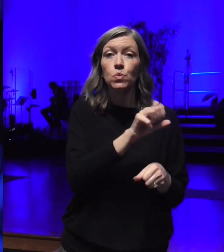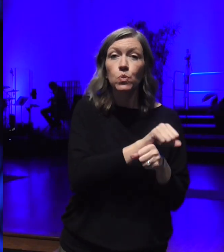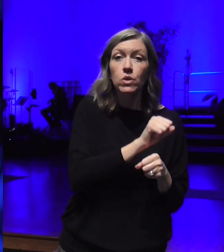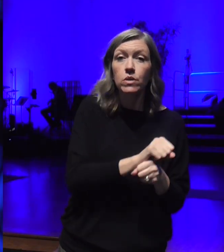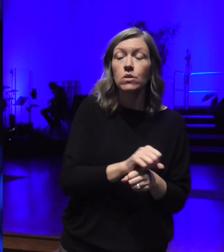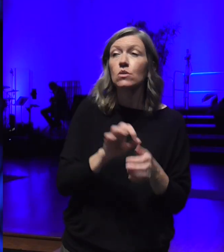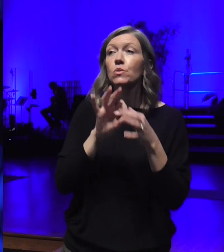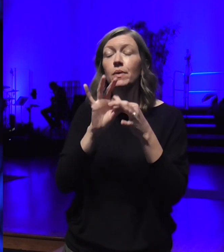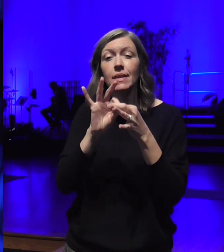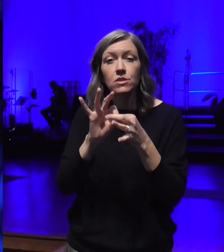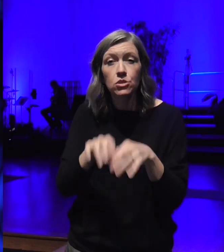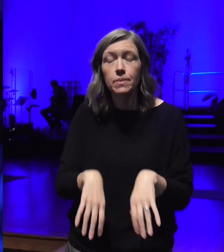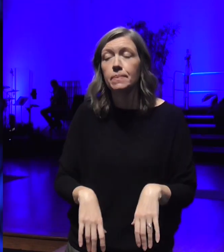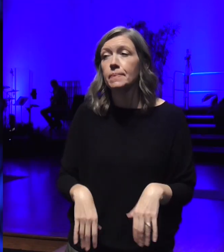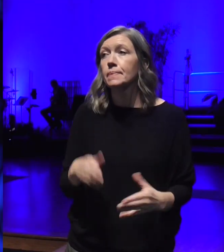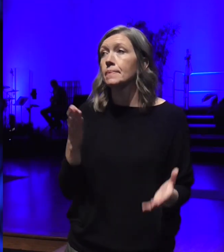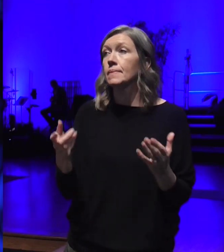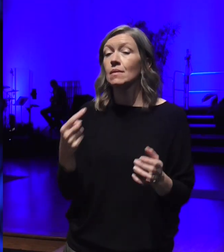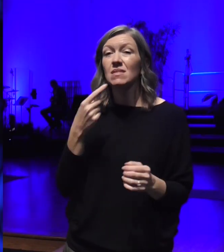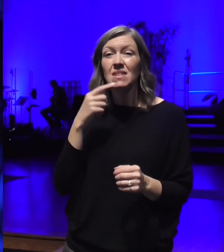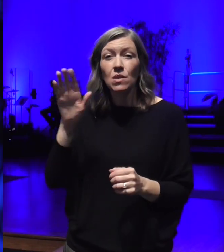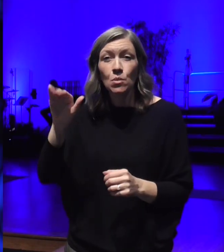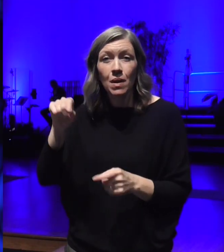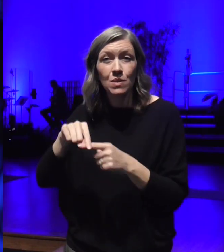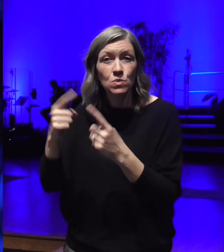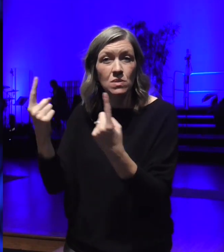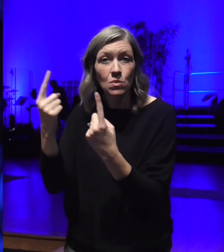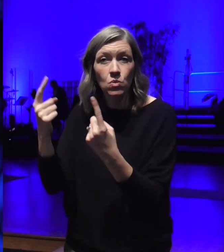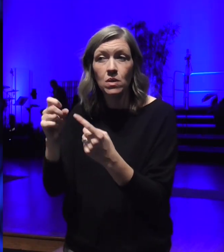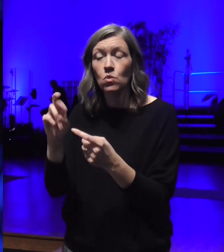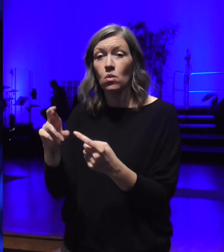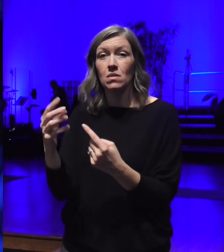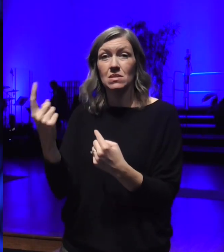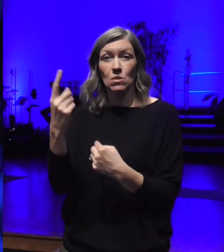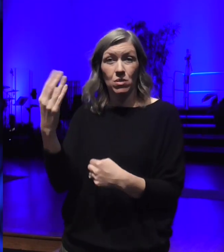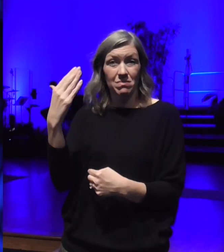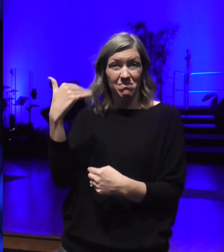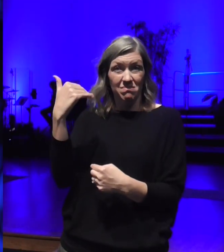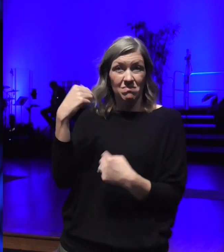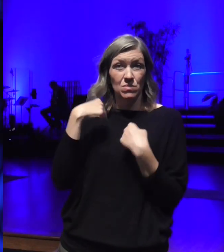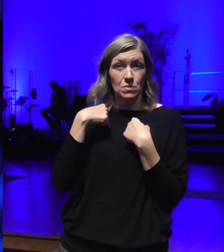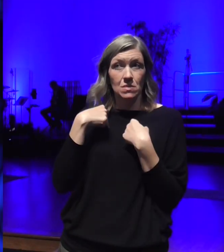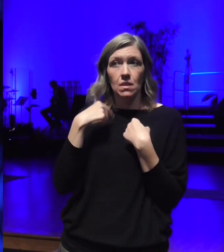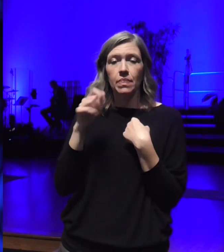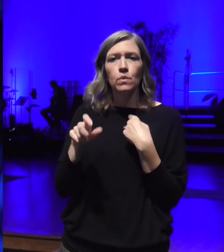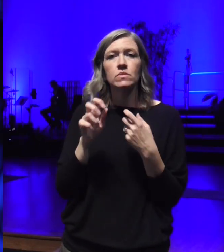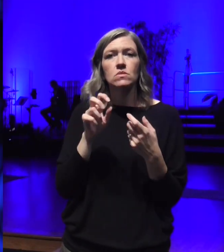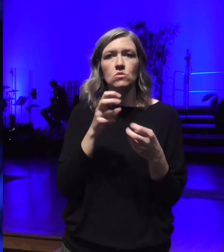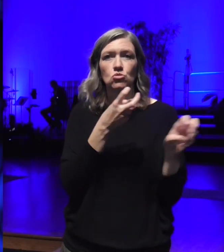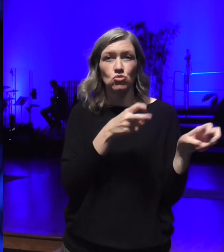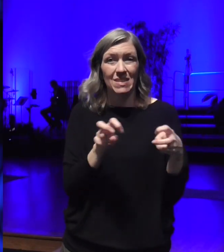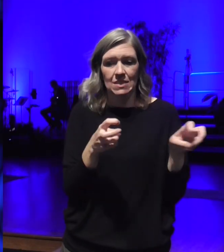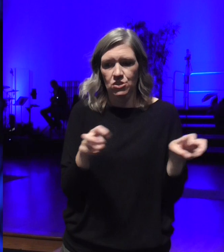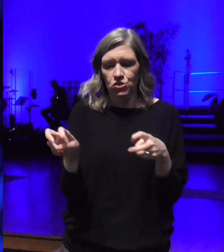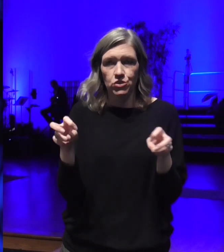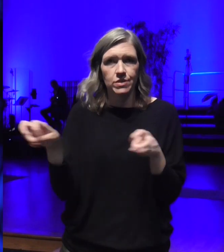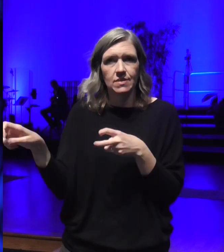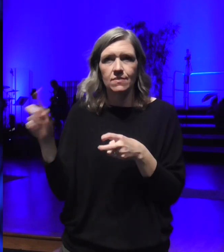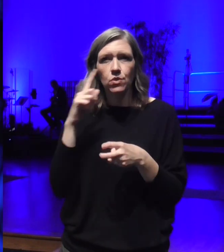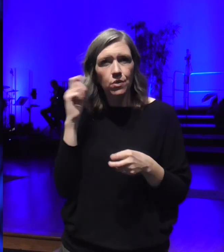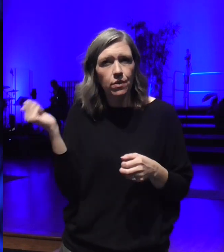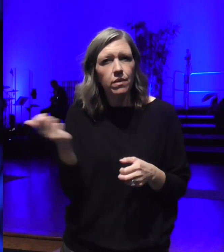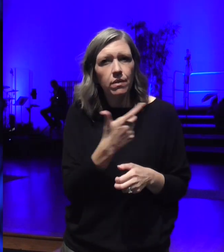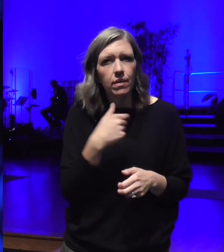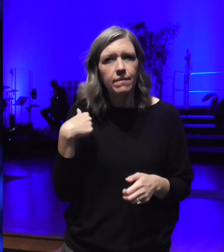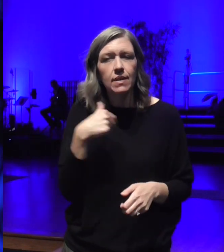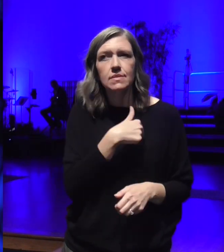in saying goodbye or being said goodbye to. These transitions exist for all of us. I am so grateful for the